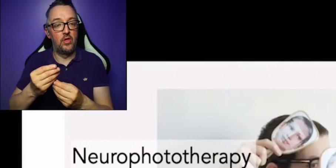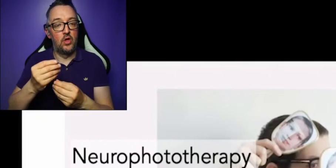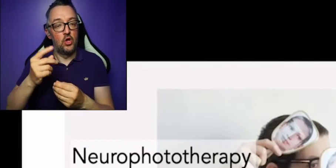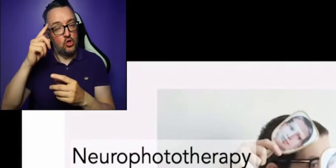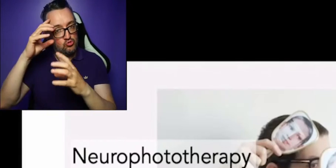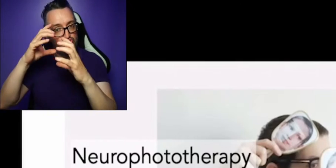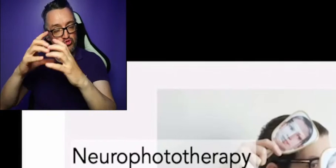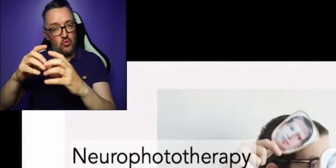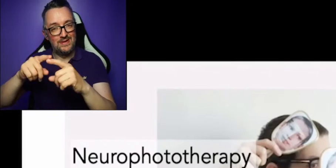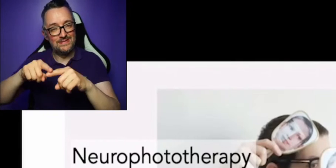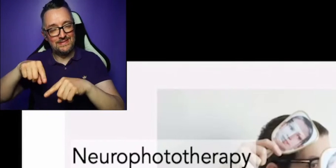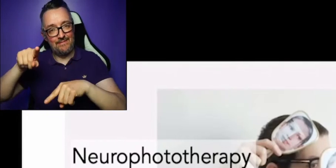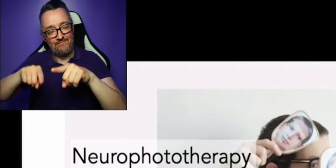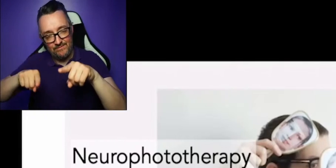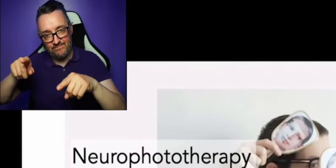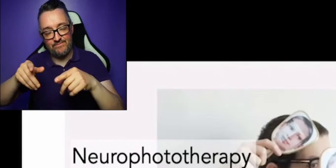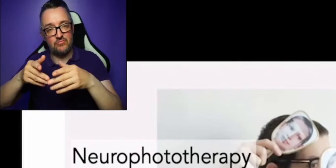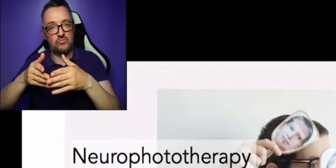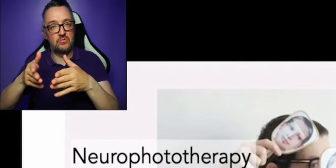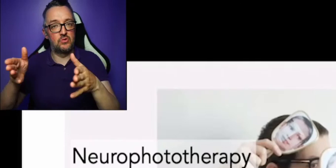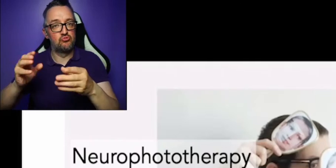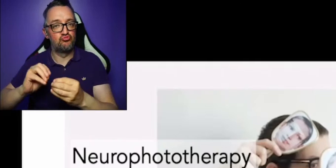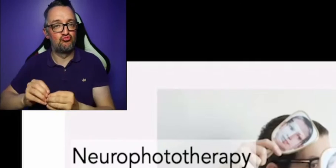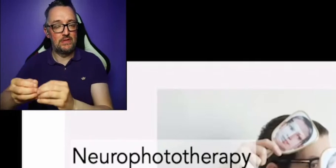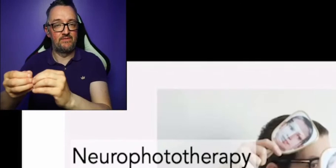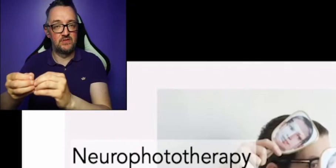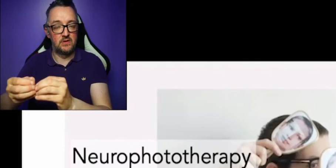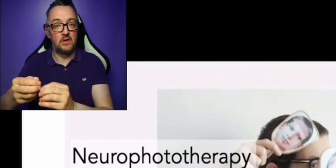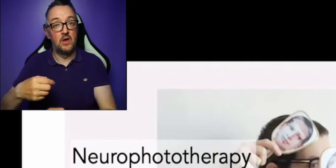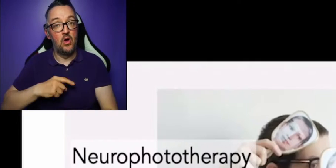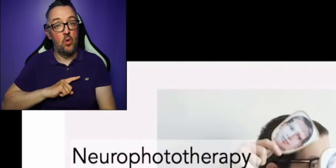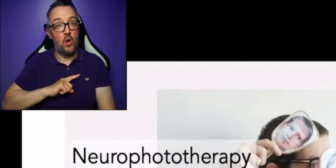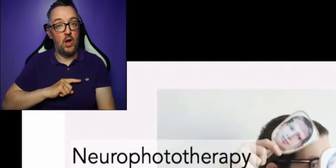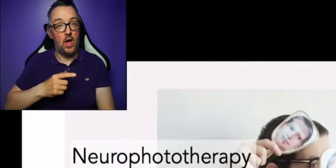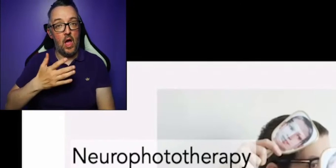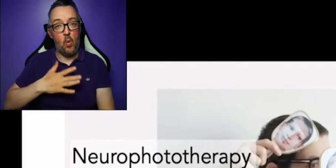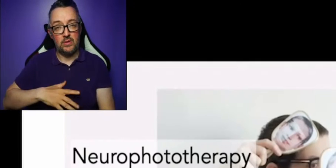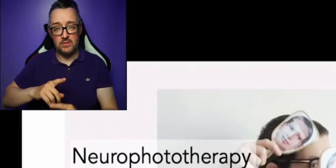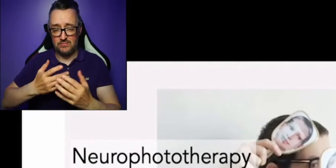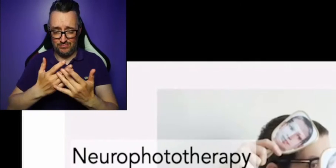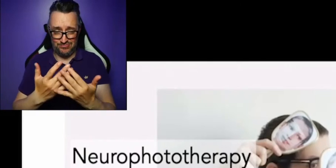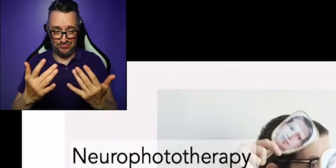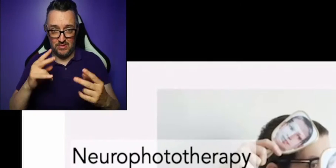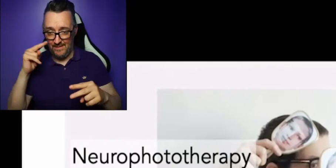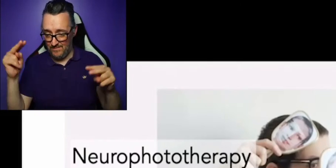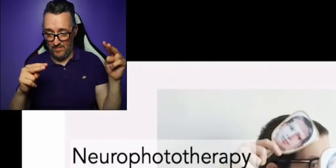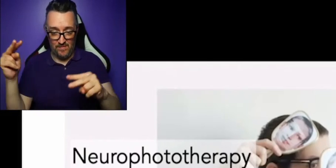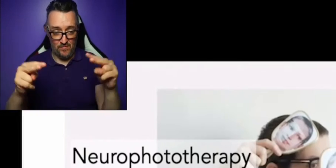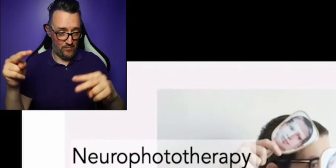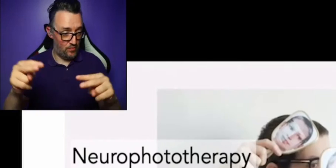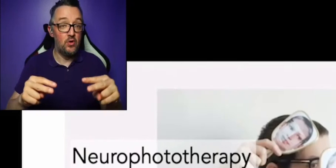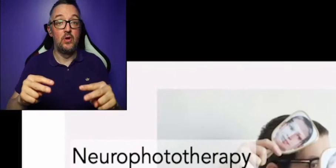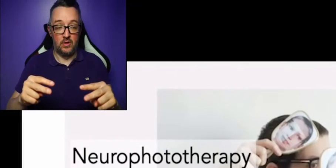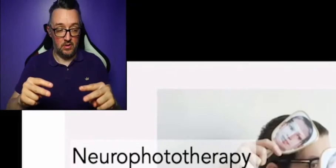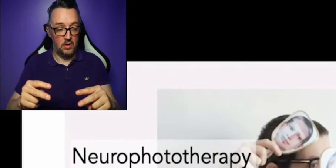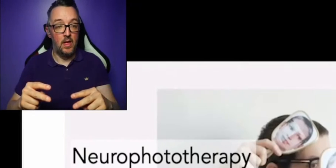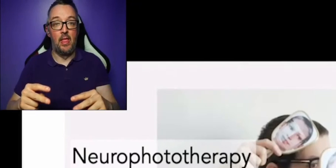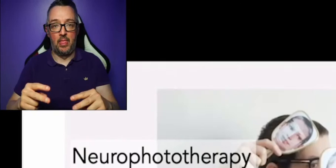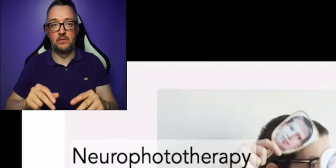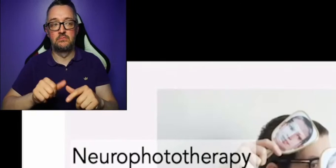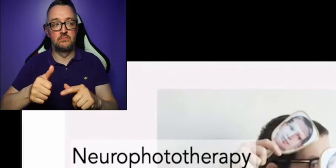neurodivergent creatives, because I want it to be seen through lots of eyes before I actually release